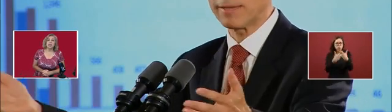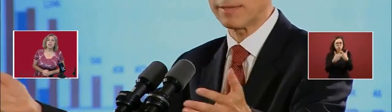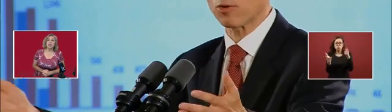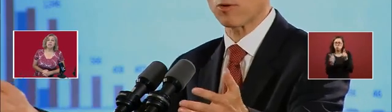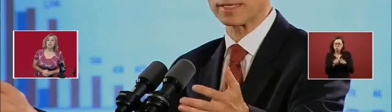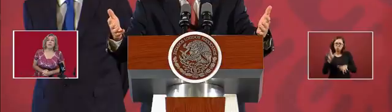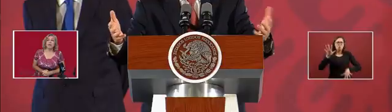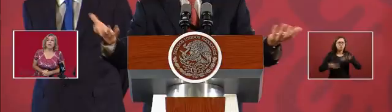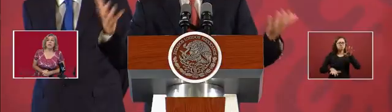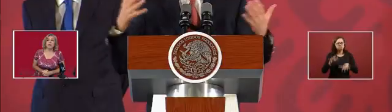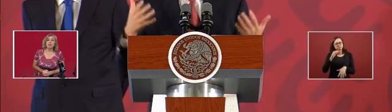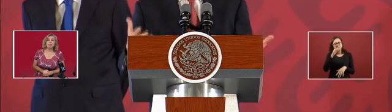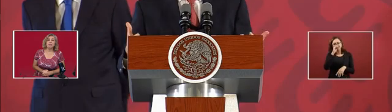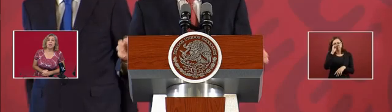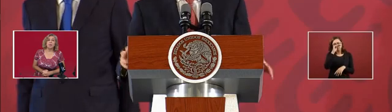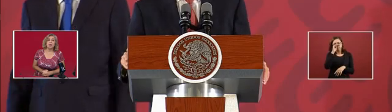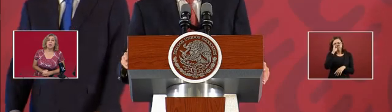belongs to the